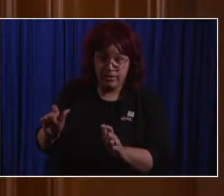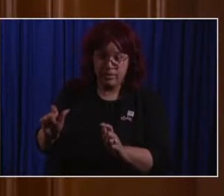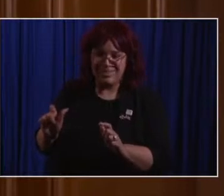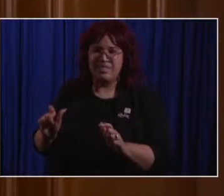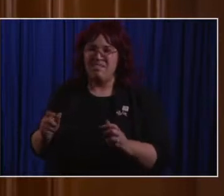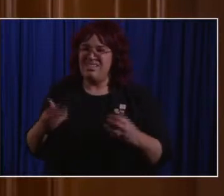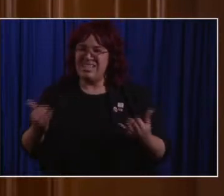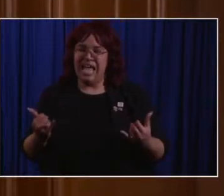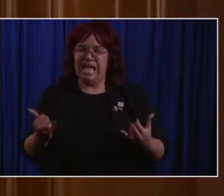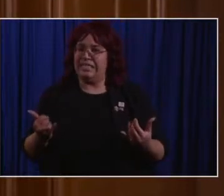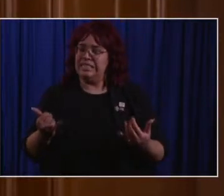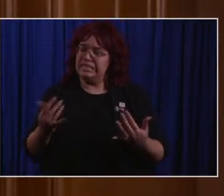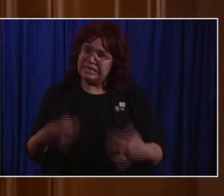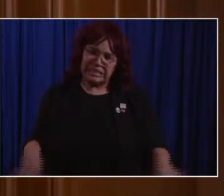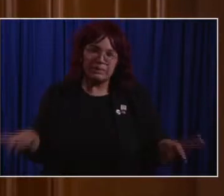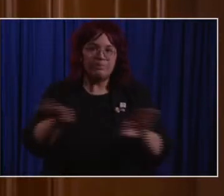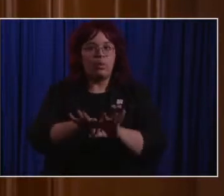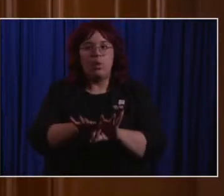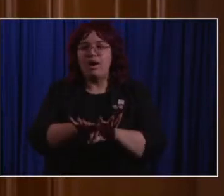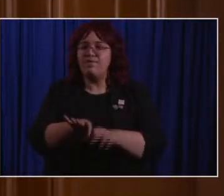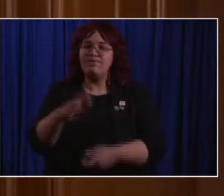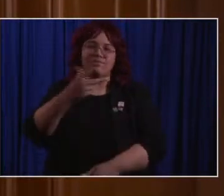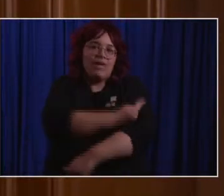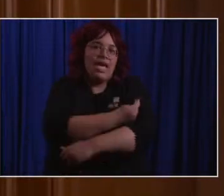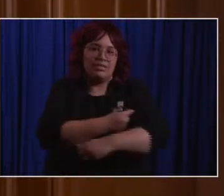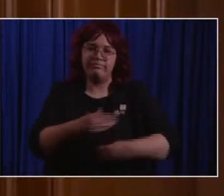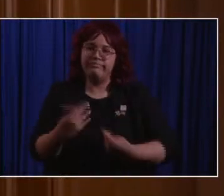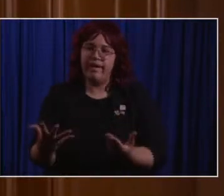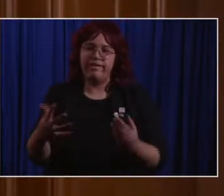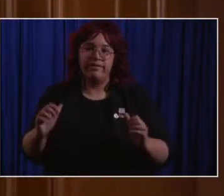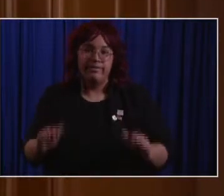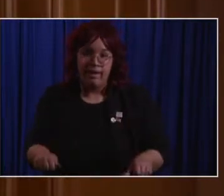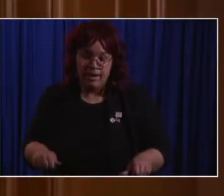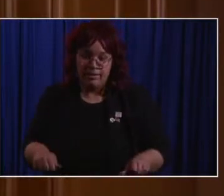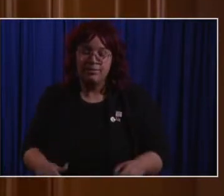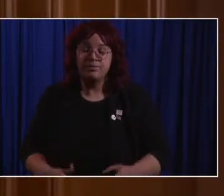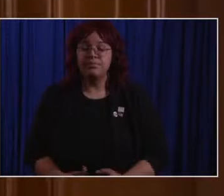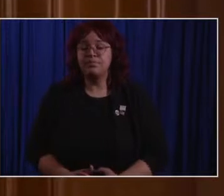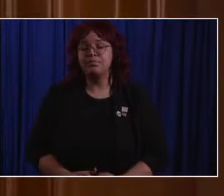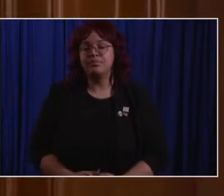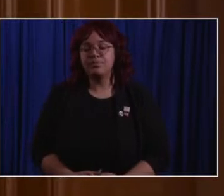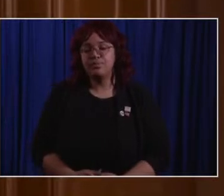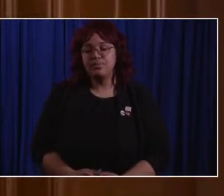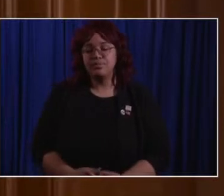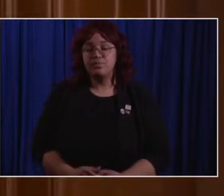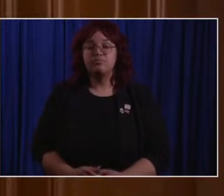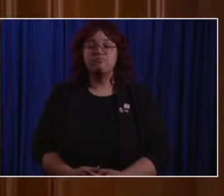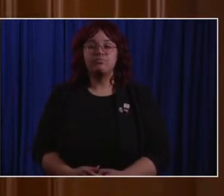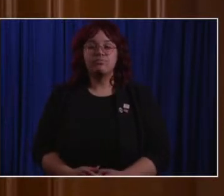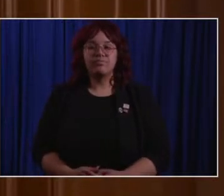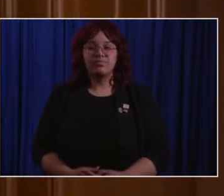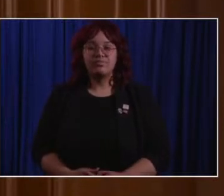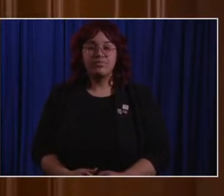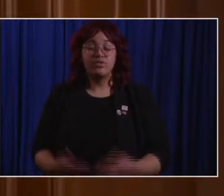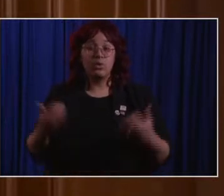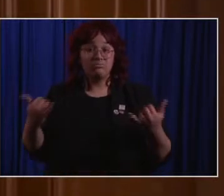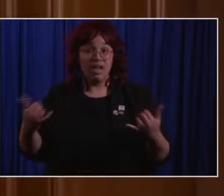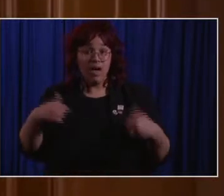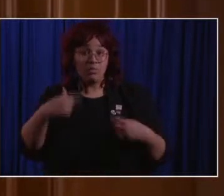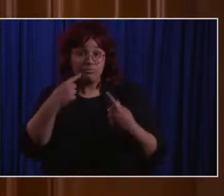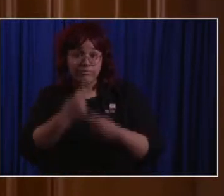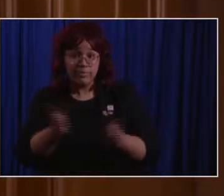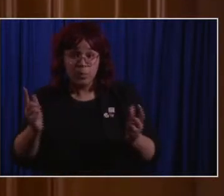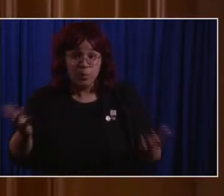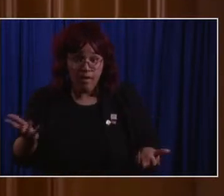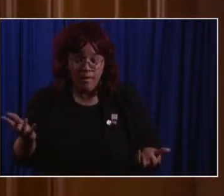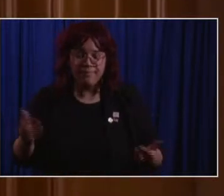departments for doing this. We have another announcement, and that is the Ohio Department of Aging